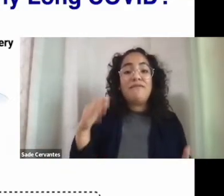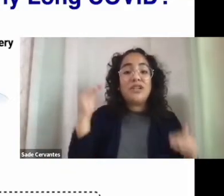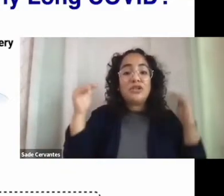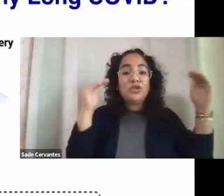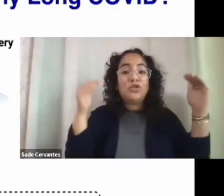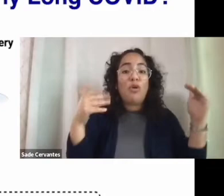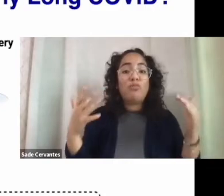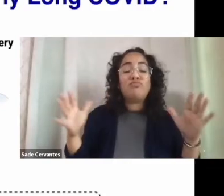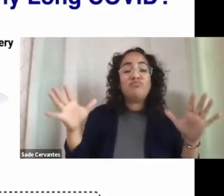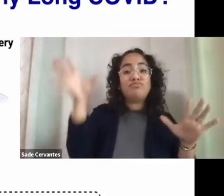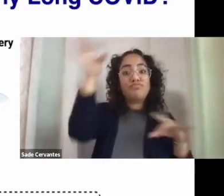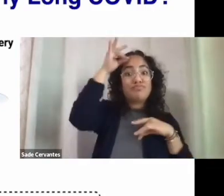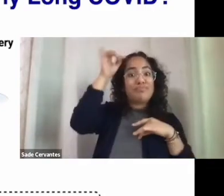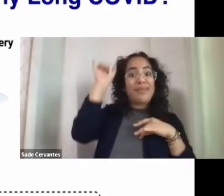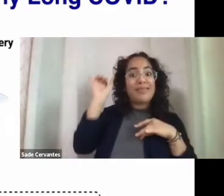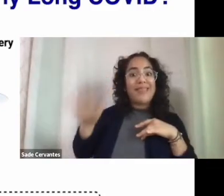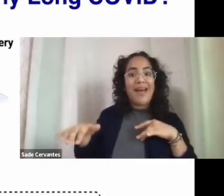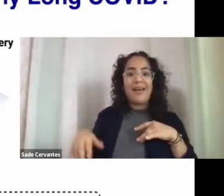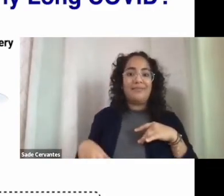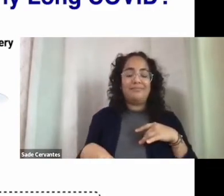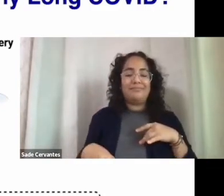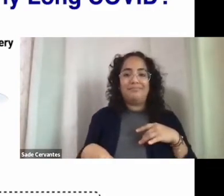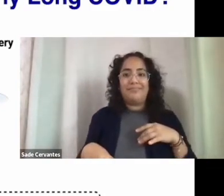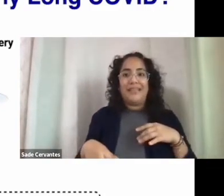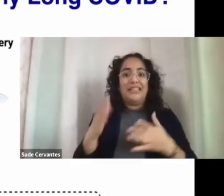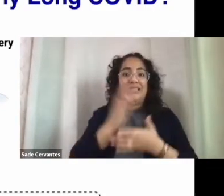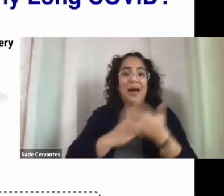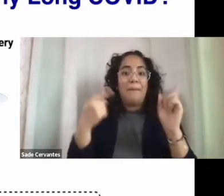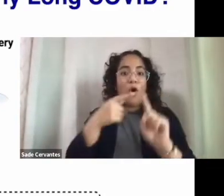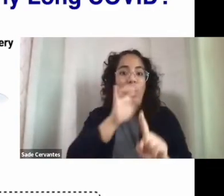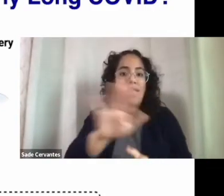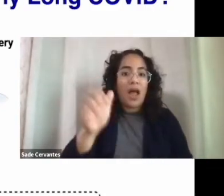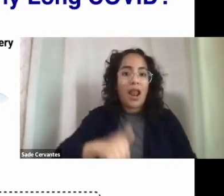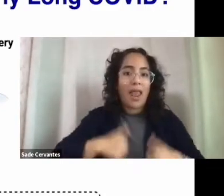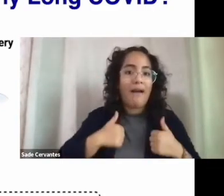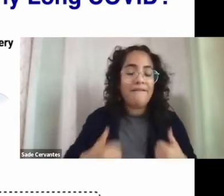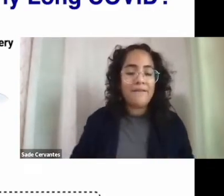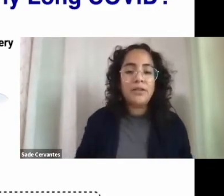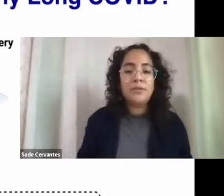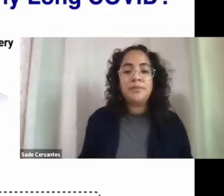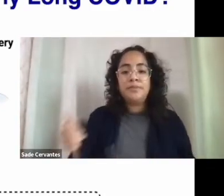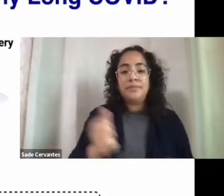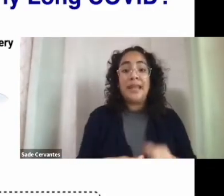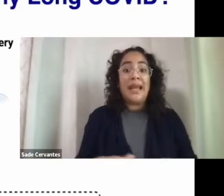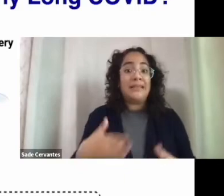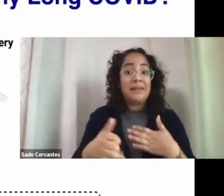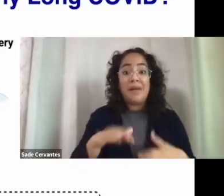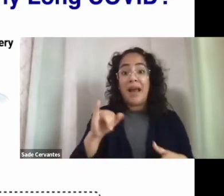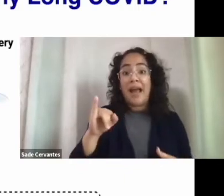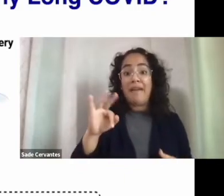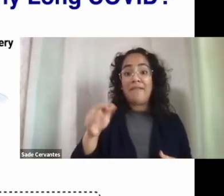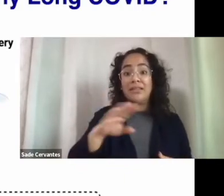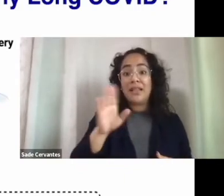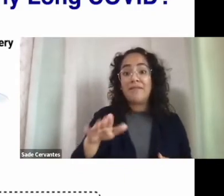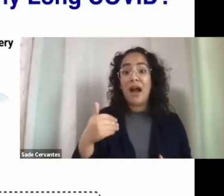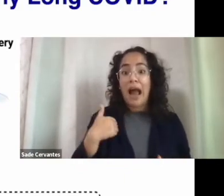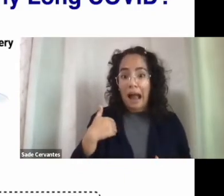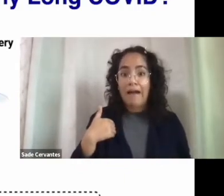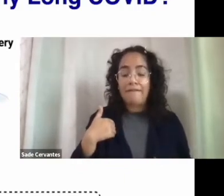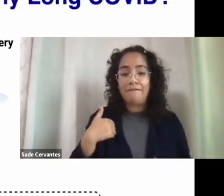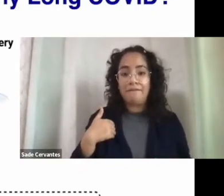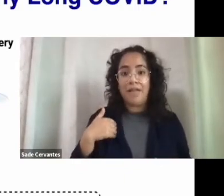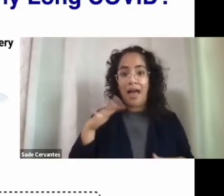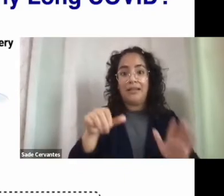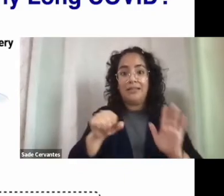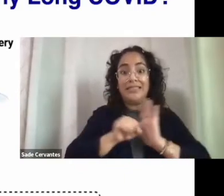at some point in their lives by the time they reach adulthood, even if they've never had like the syndrome of